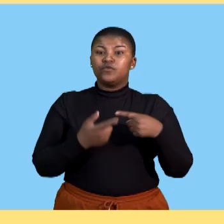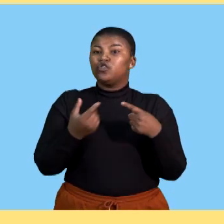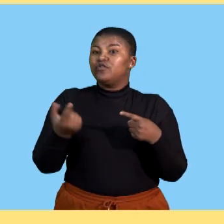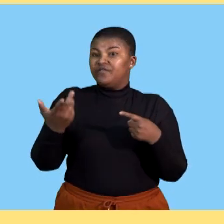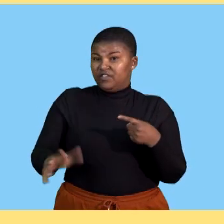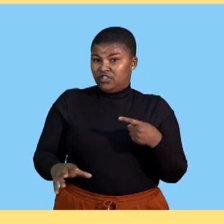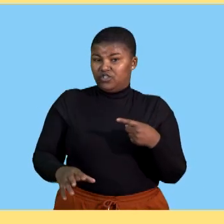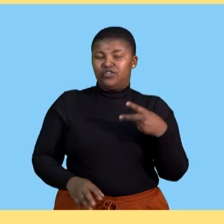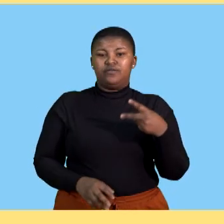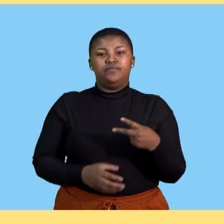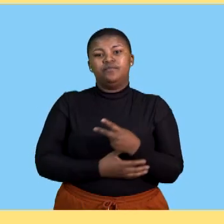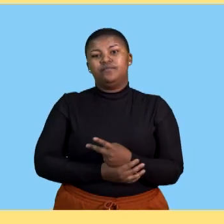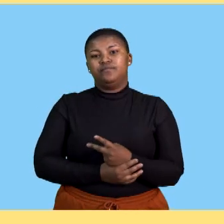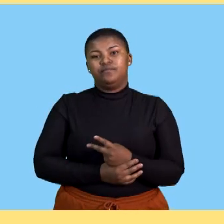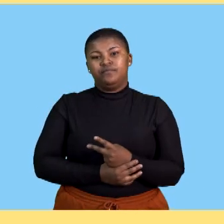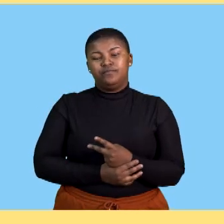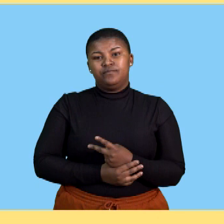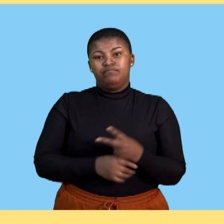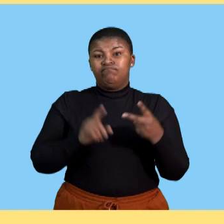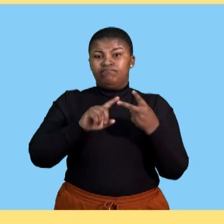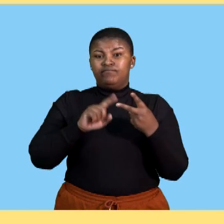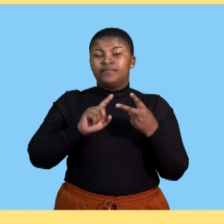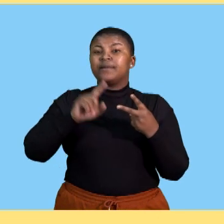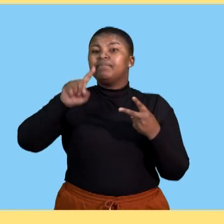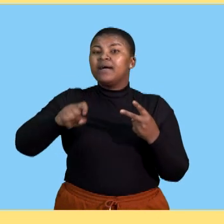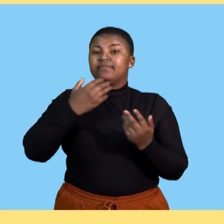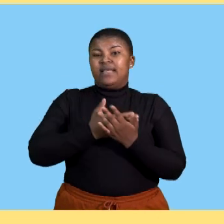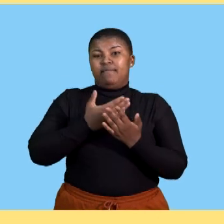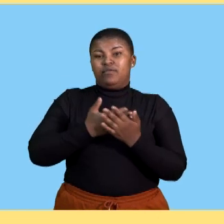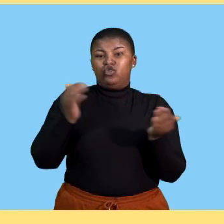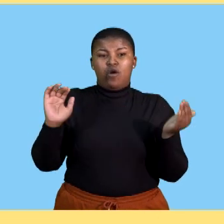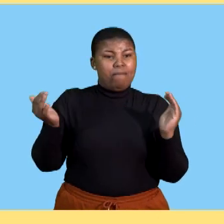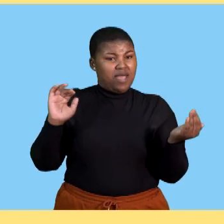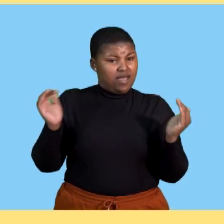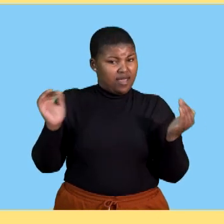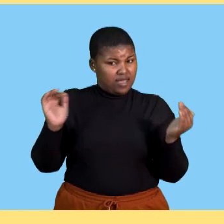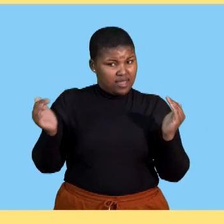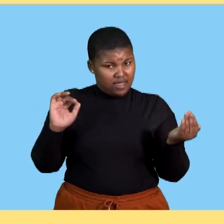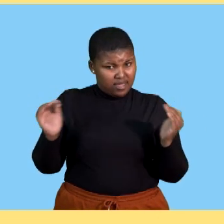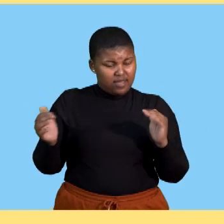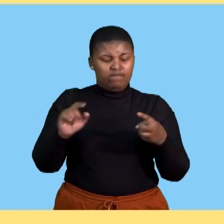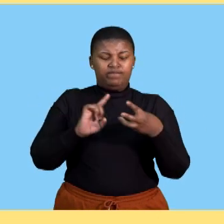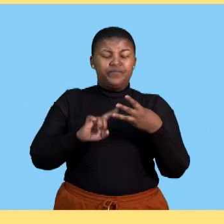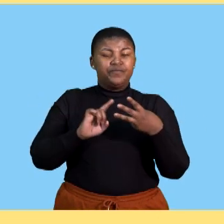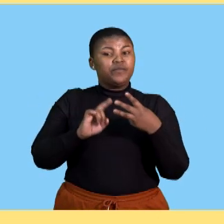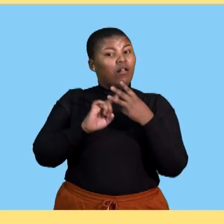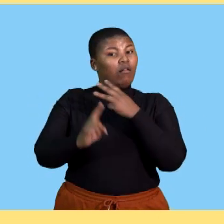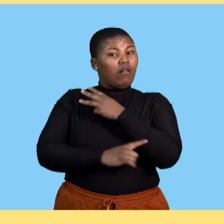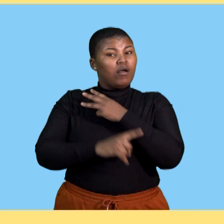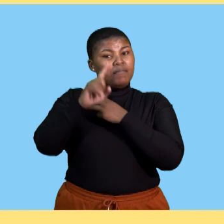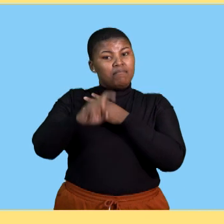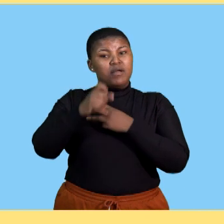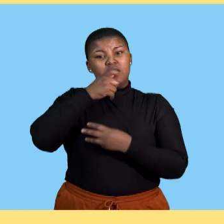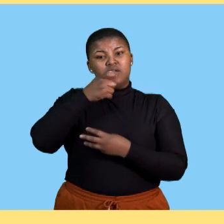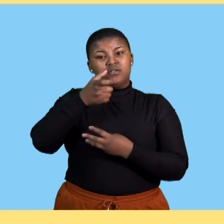number 1. That is what we have done here. Number 2, we should also be able now to compare. Then